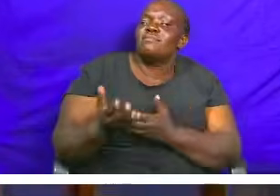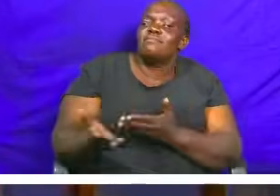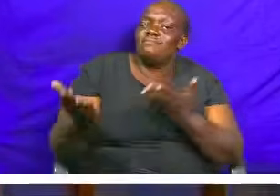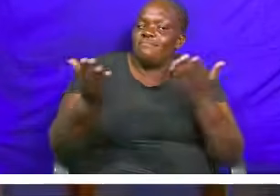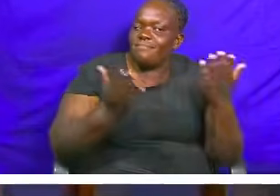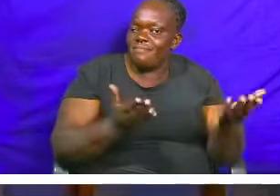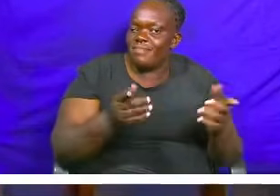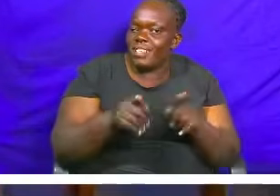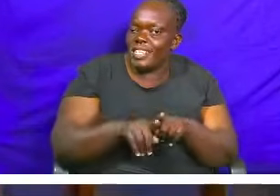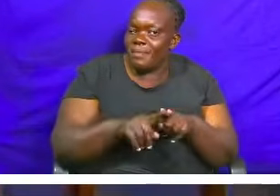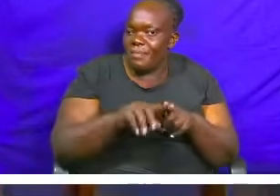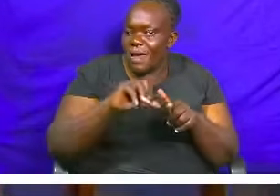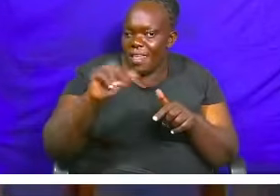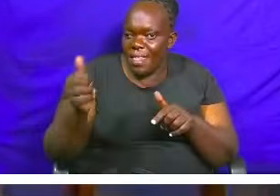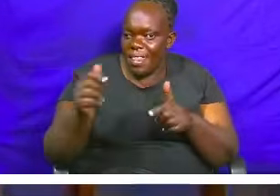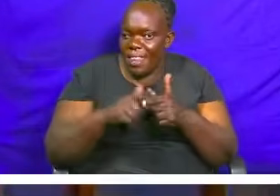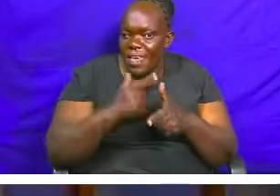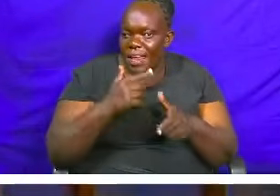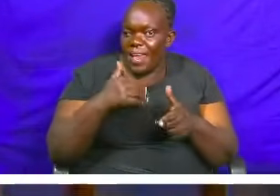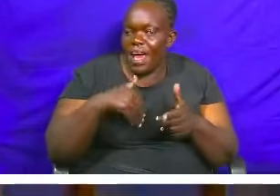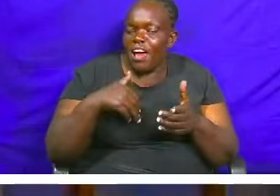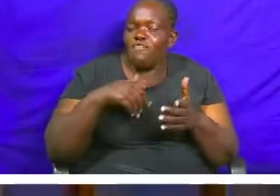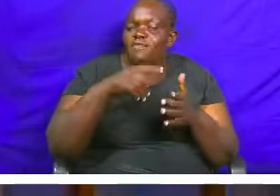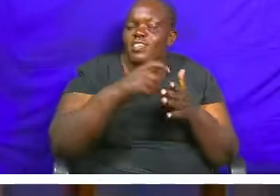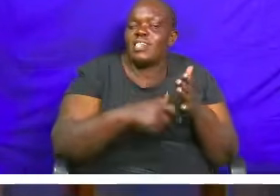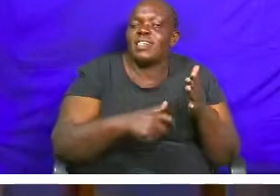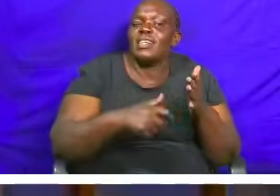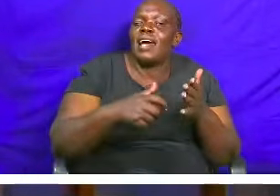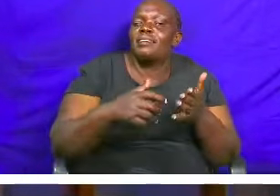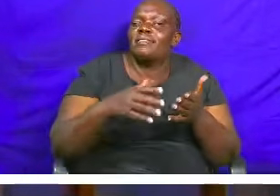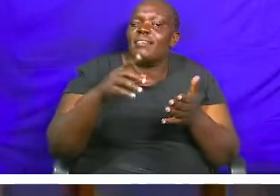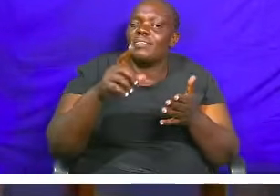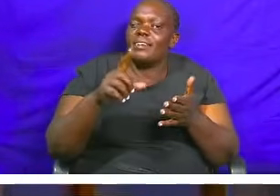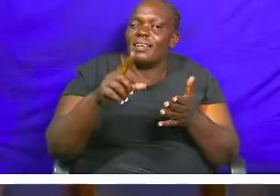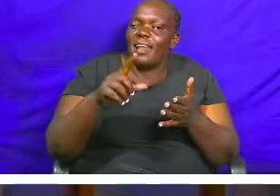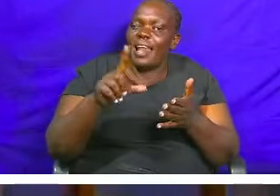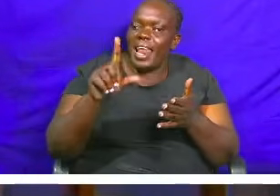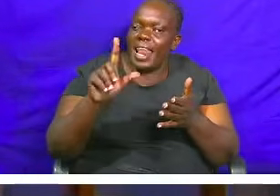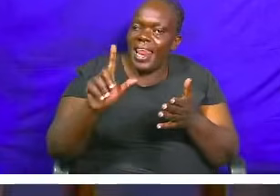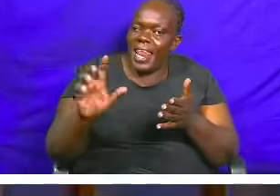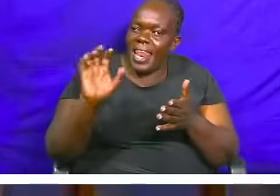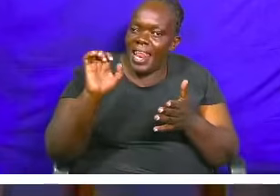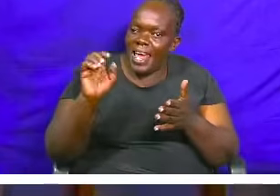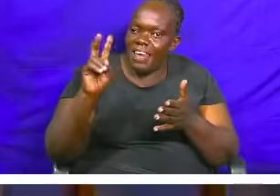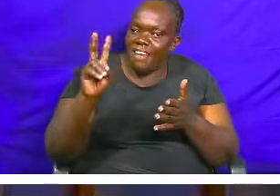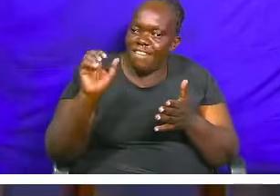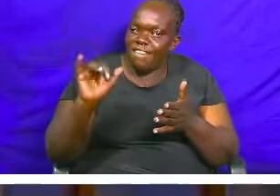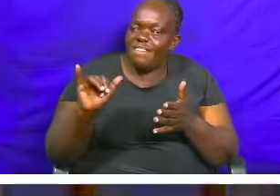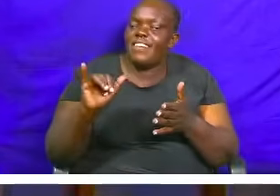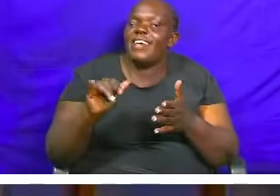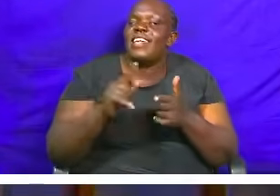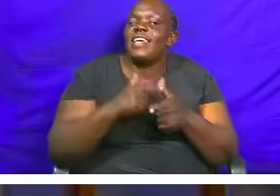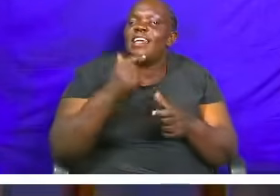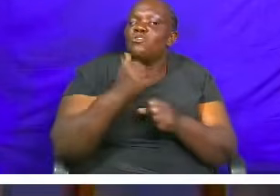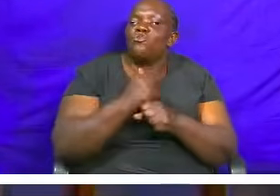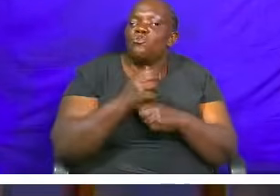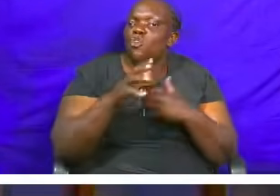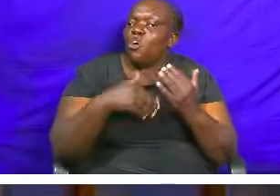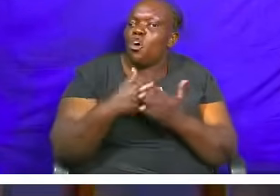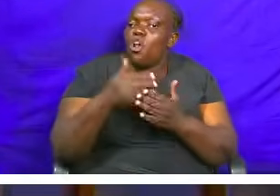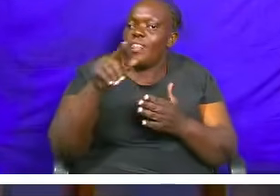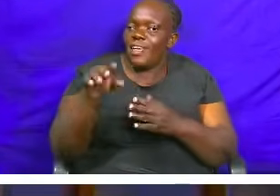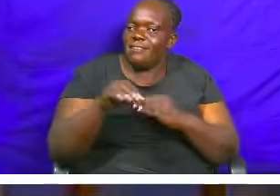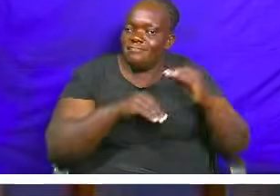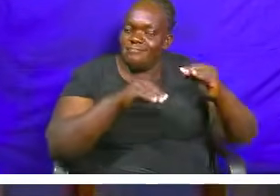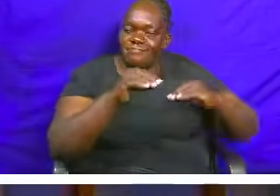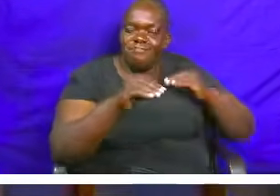supply margins. And then we have taxes and levies. So taxes and levies this is what goes to government. So when we do all that, then we